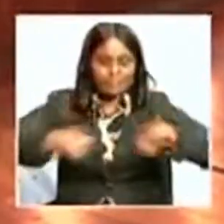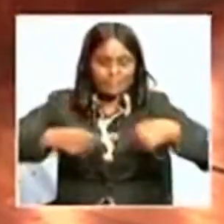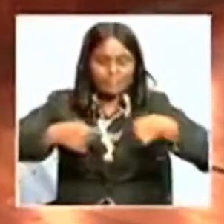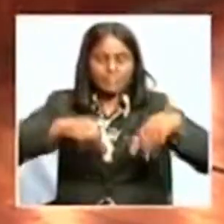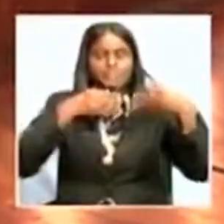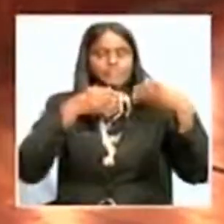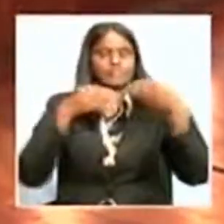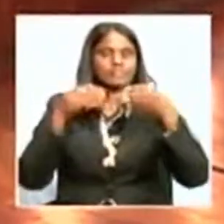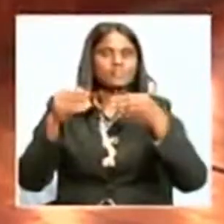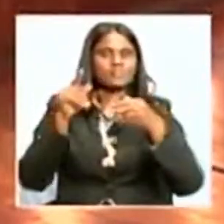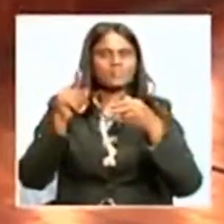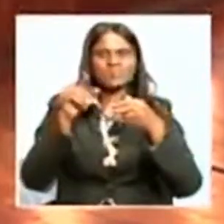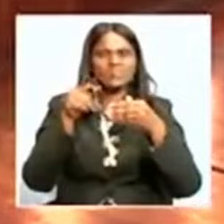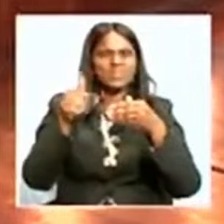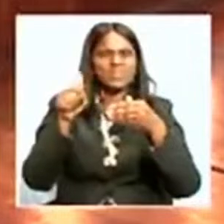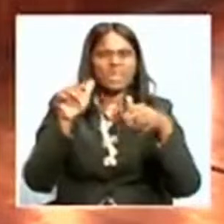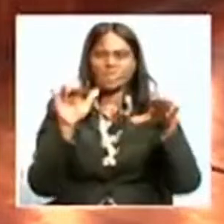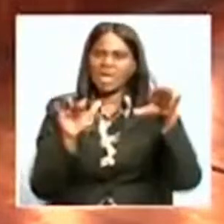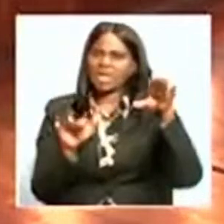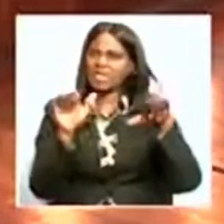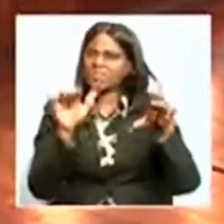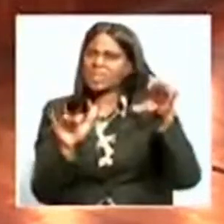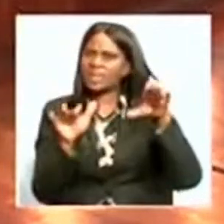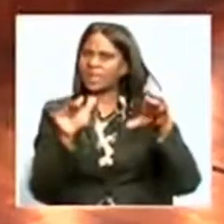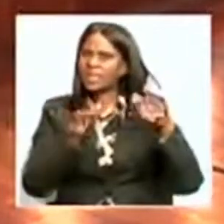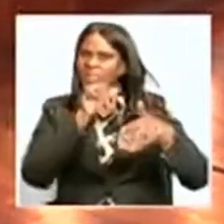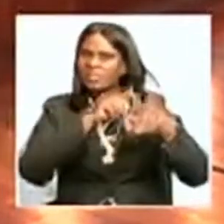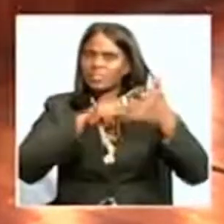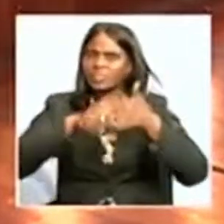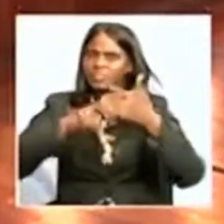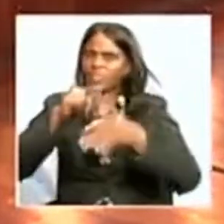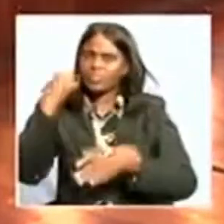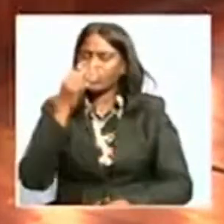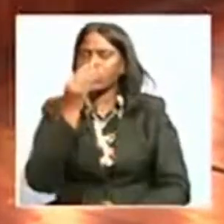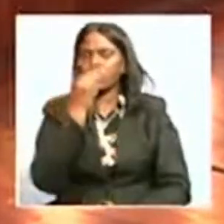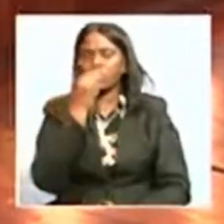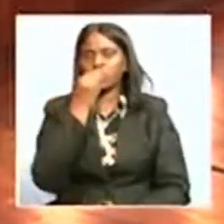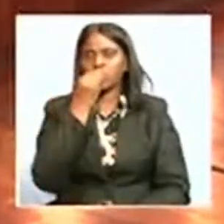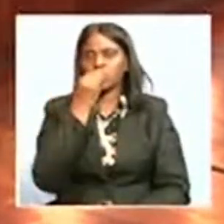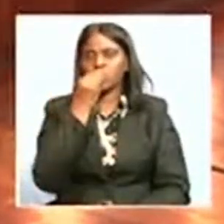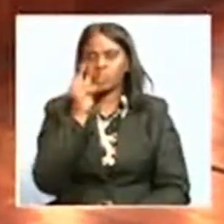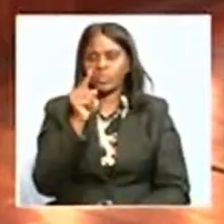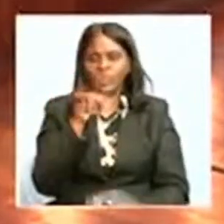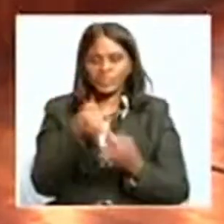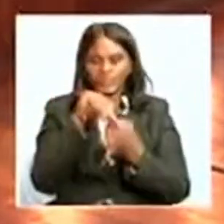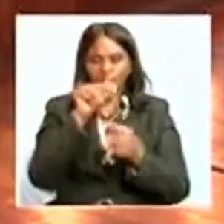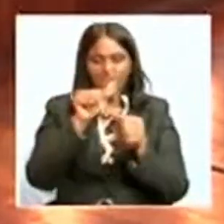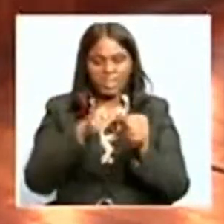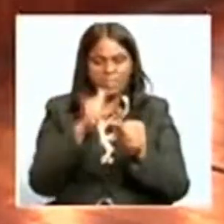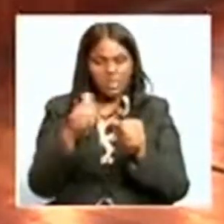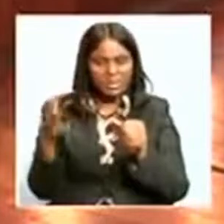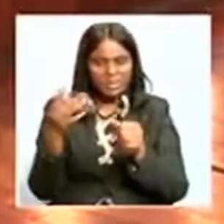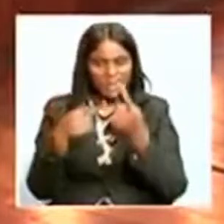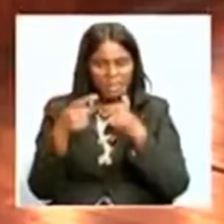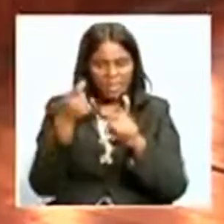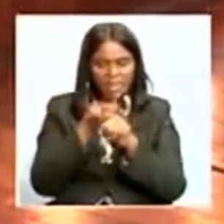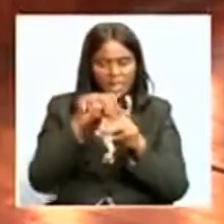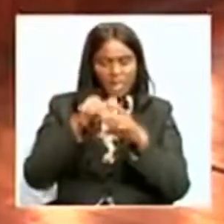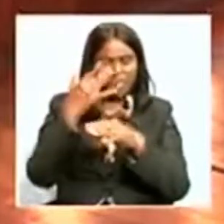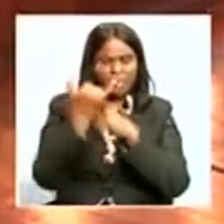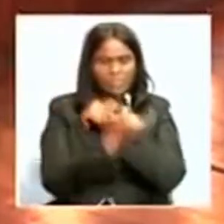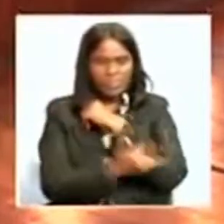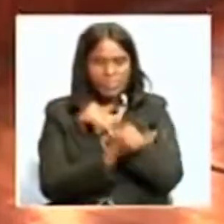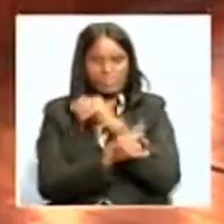market, did you also balance on the prices of food, especially if everything coming out of the country